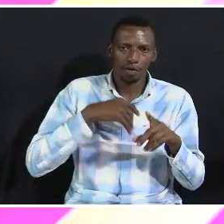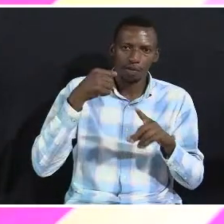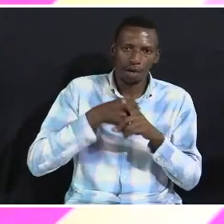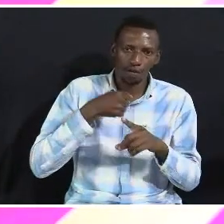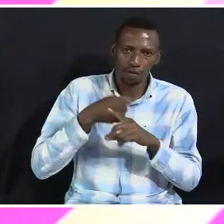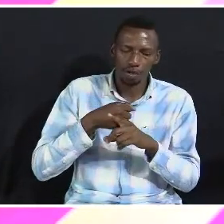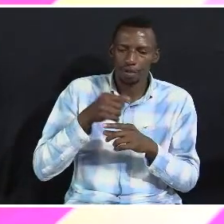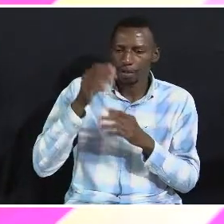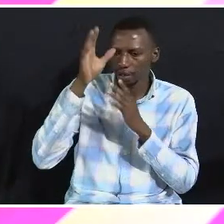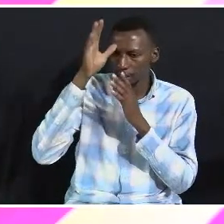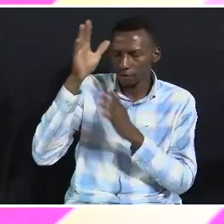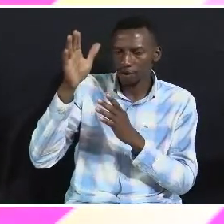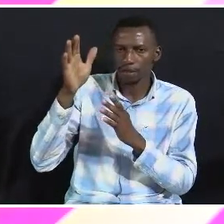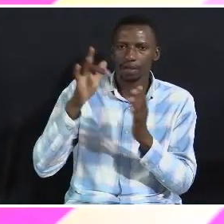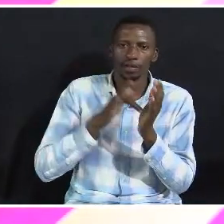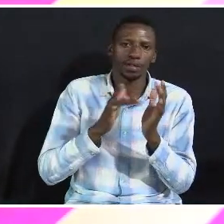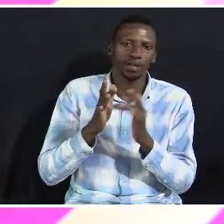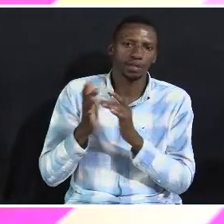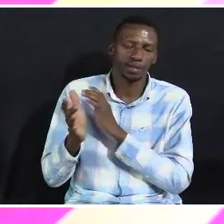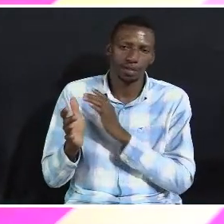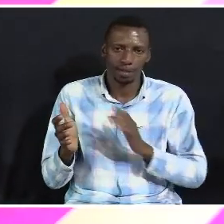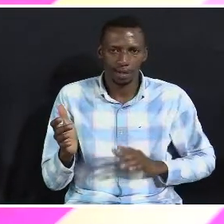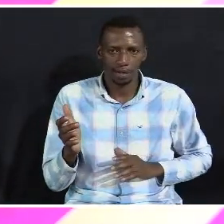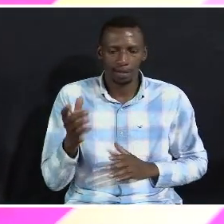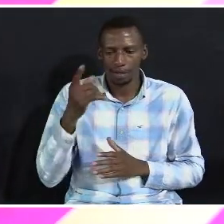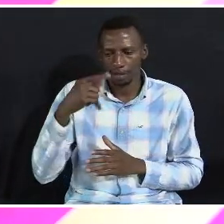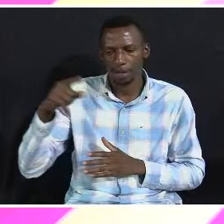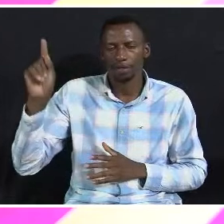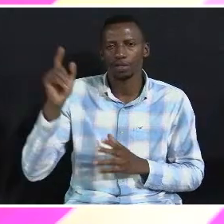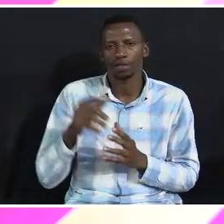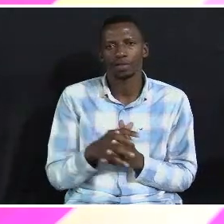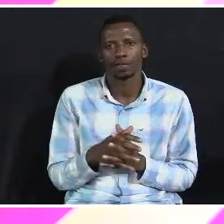Jesus Christ, the righteous.